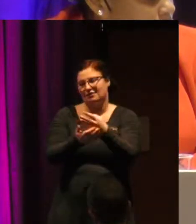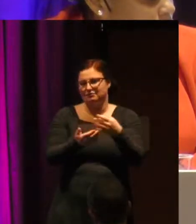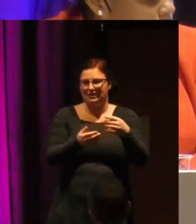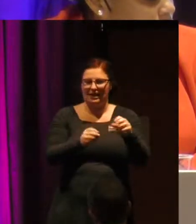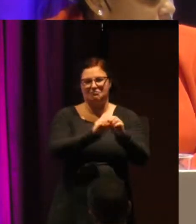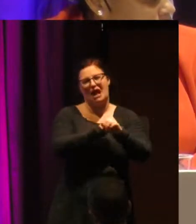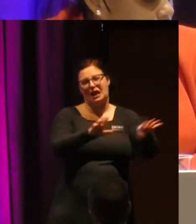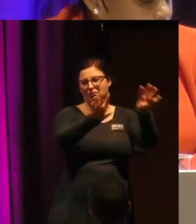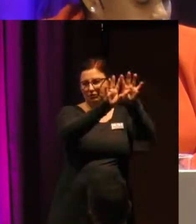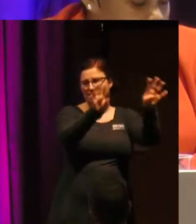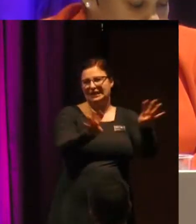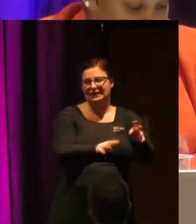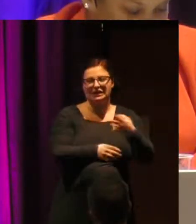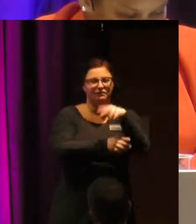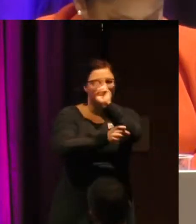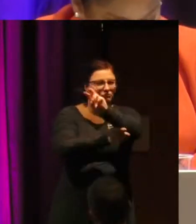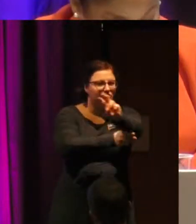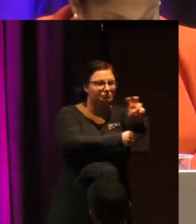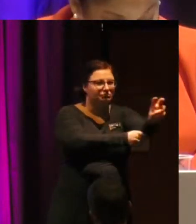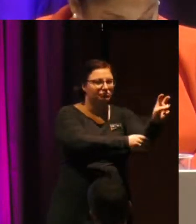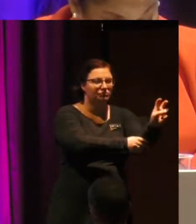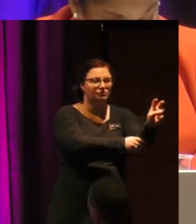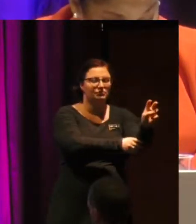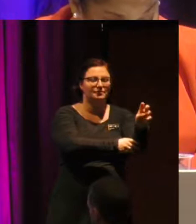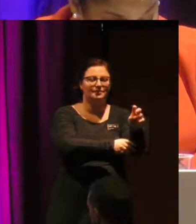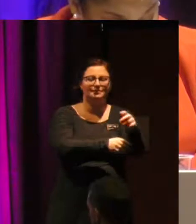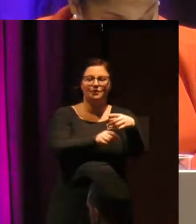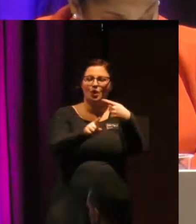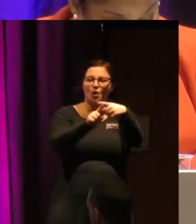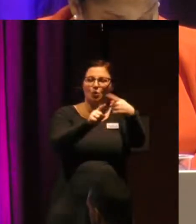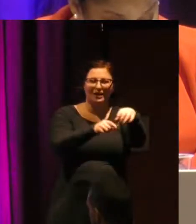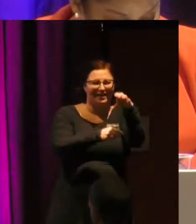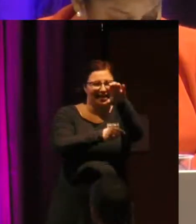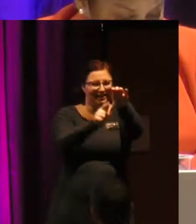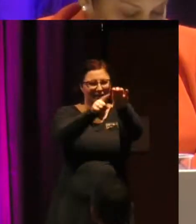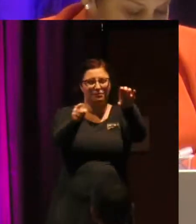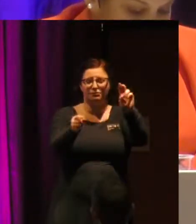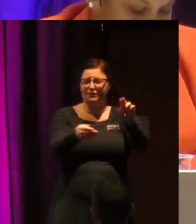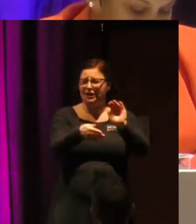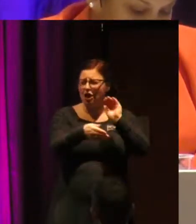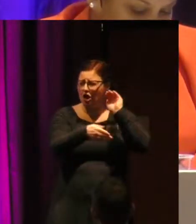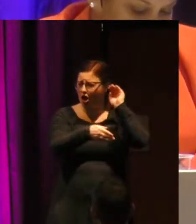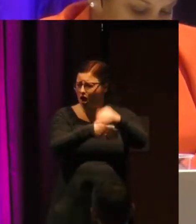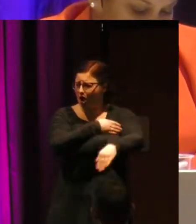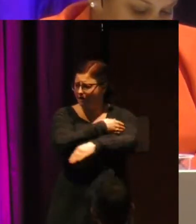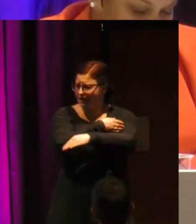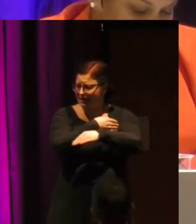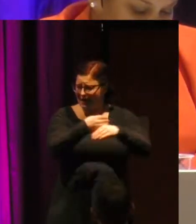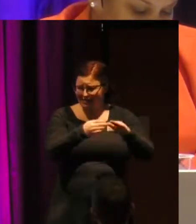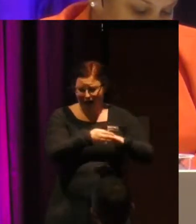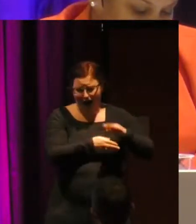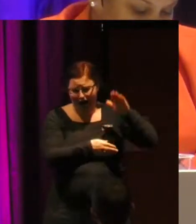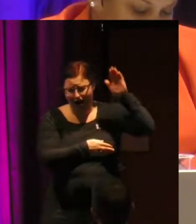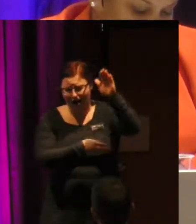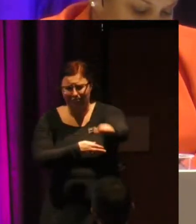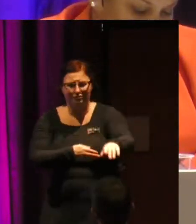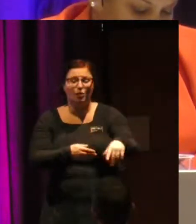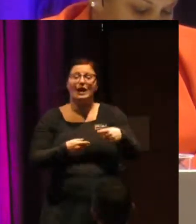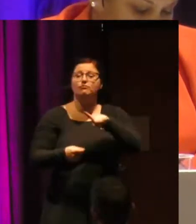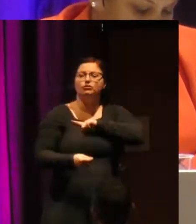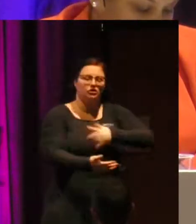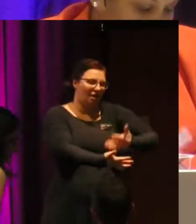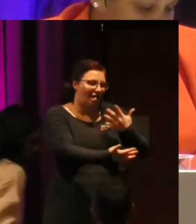as a whole, the one that is going over all the limits, that is really agitating